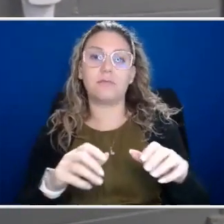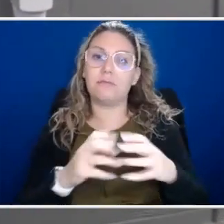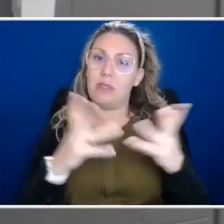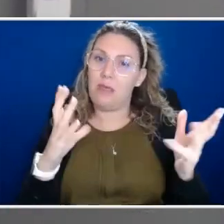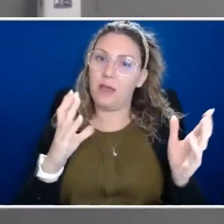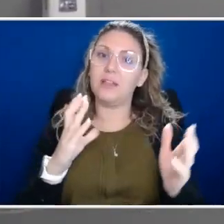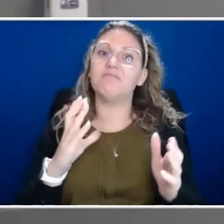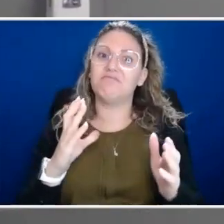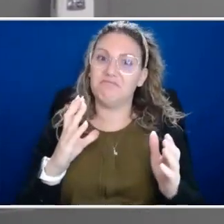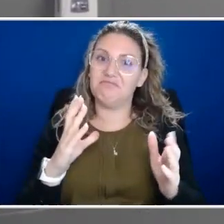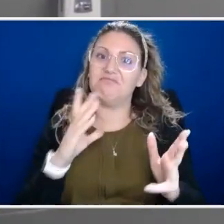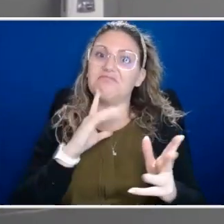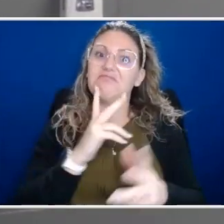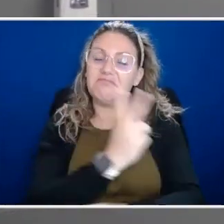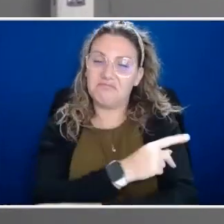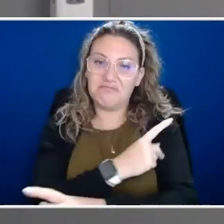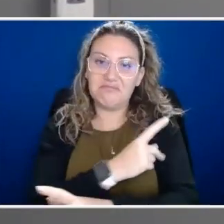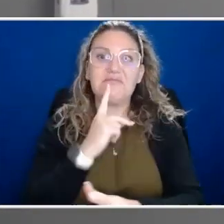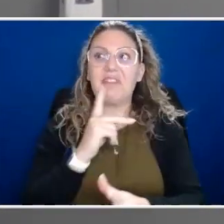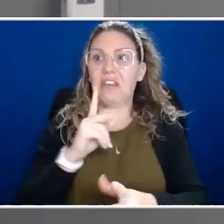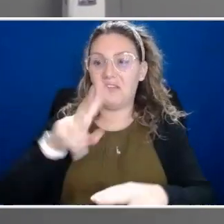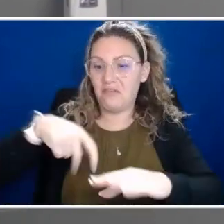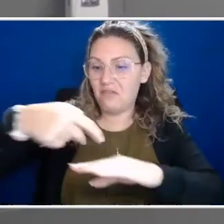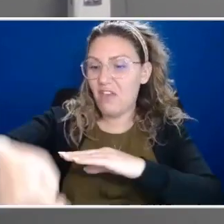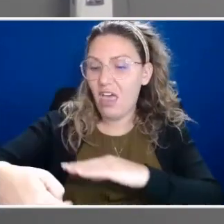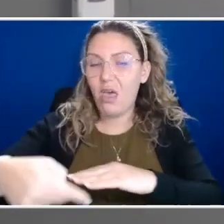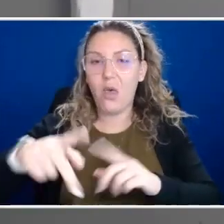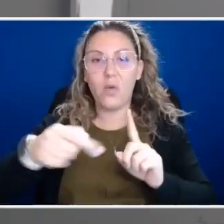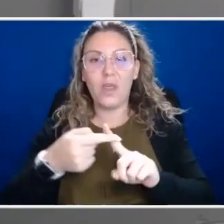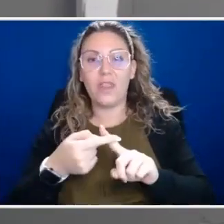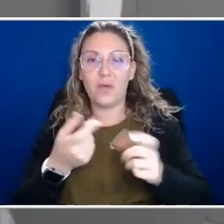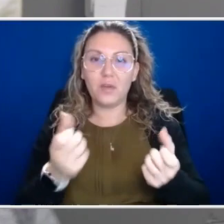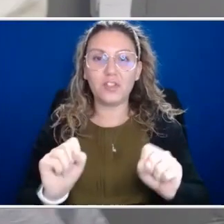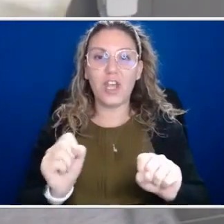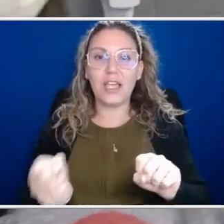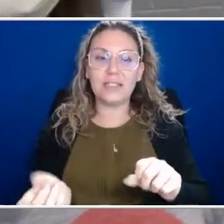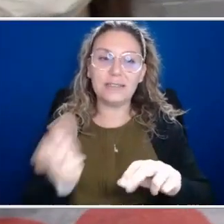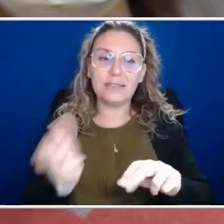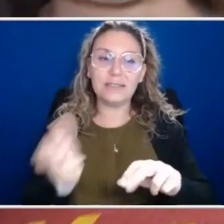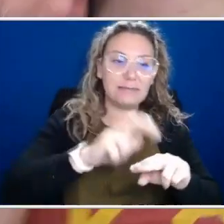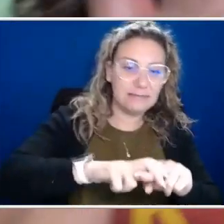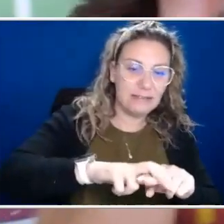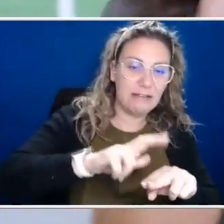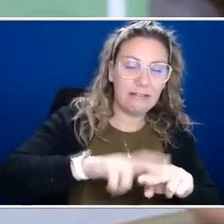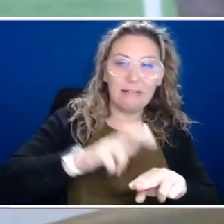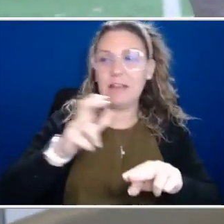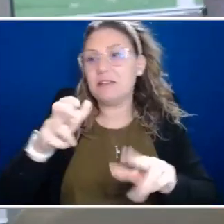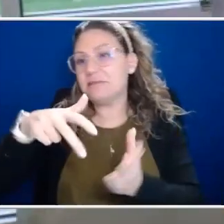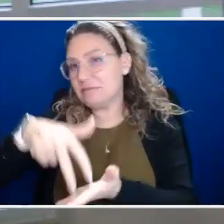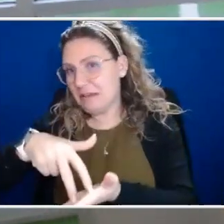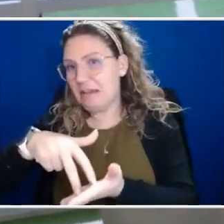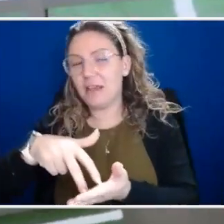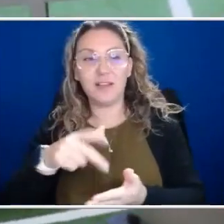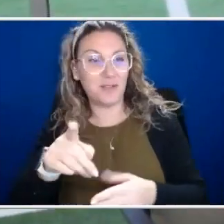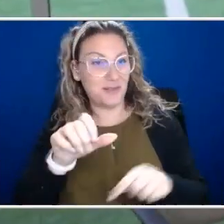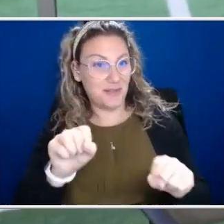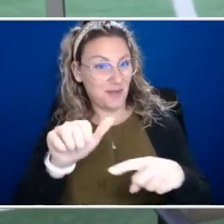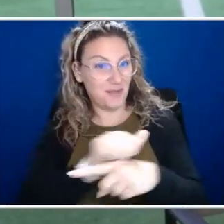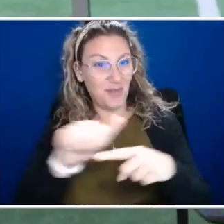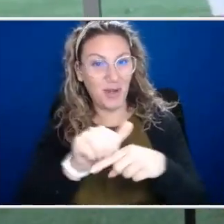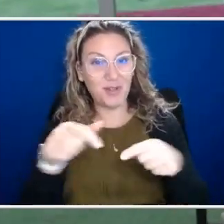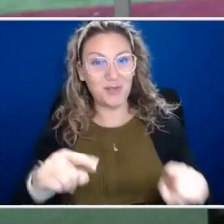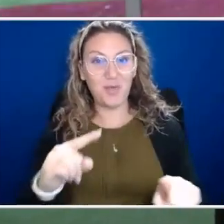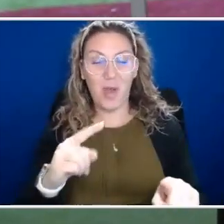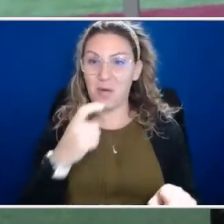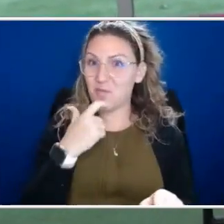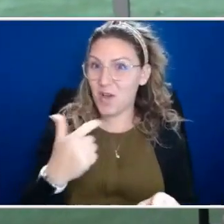while getting in and out of a chair, and so we'd like to practice it and hopefully prevent it from happening again. So you could practice that while you're watching us. And then the other, and these are